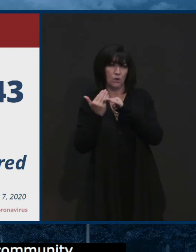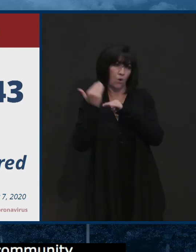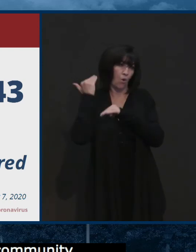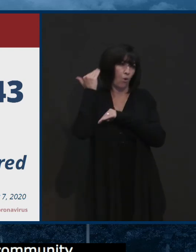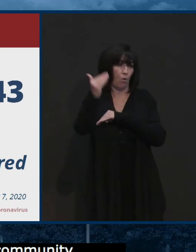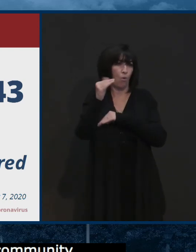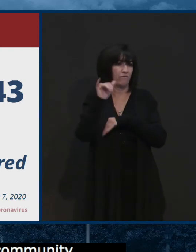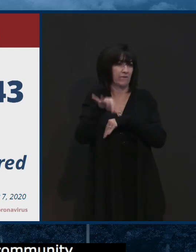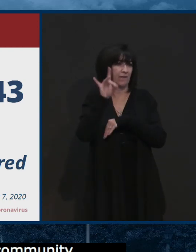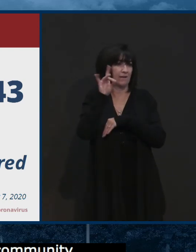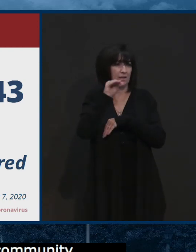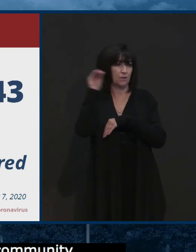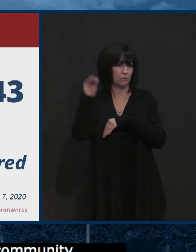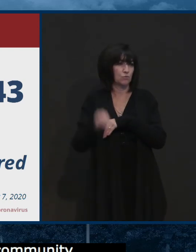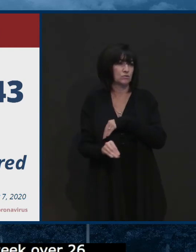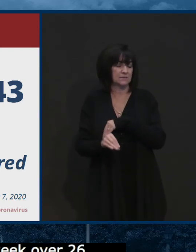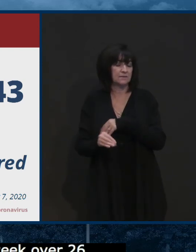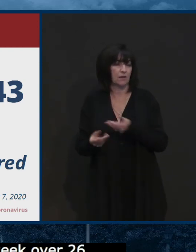that 8%.